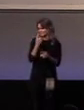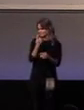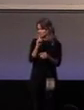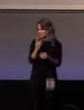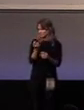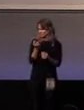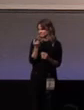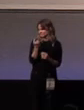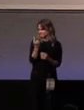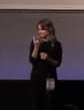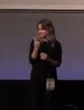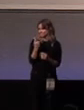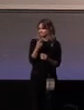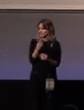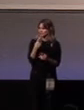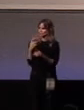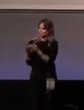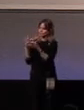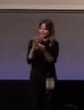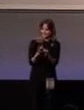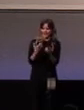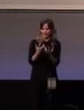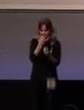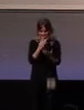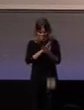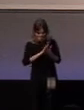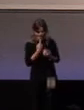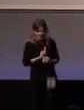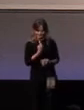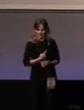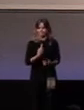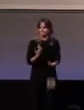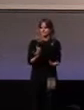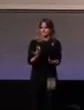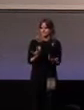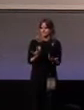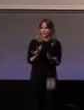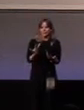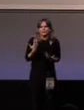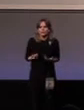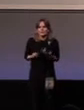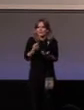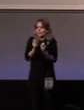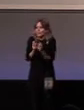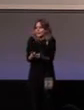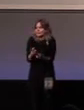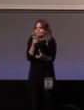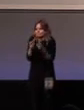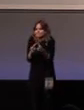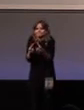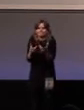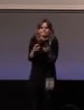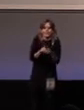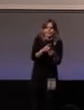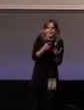you you like this of howie the fine arts after that we don't have any ja de wtc en steden black no region